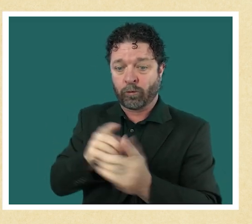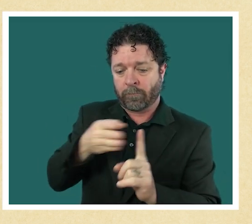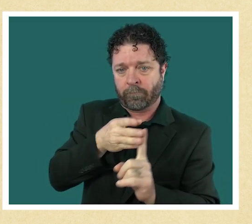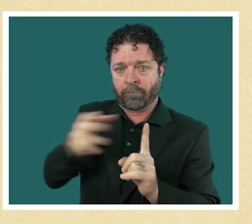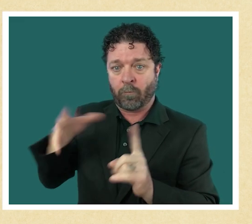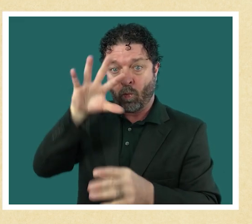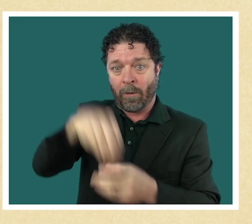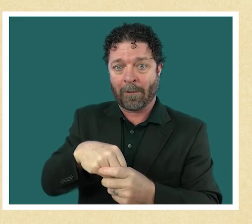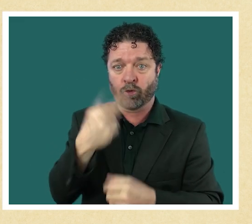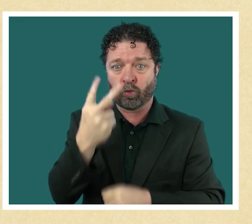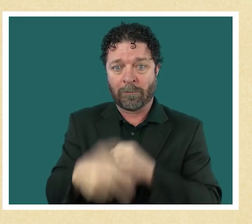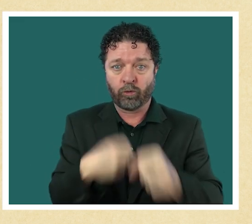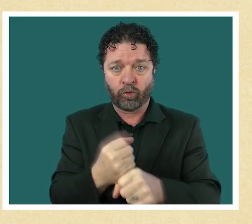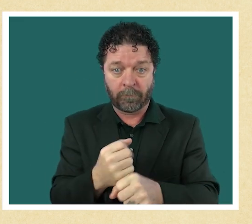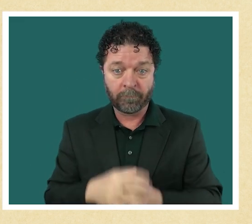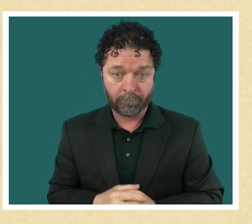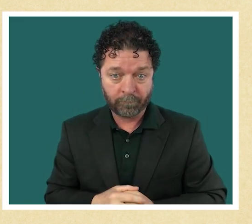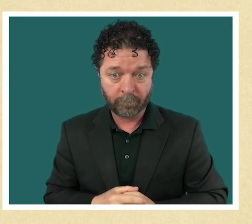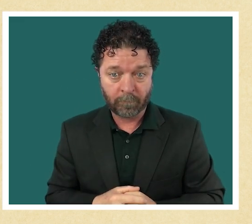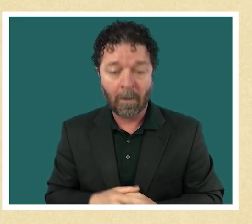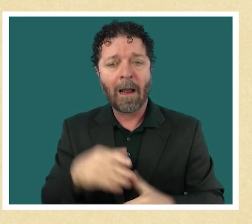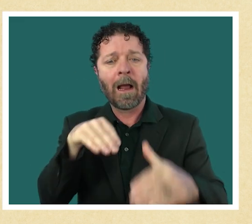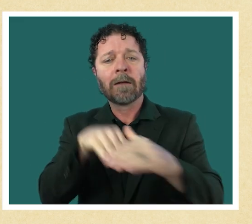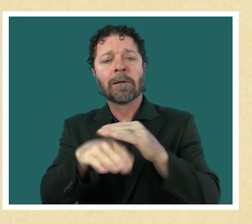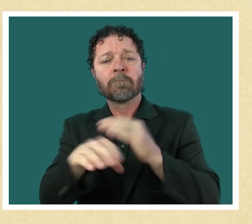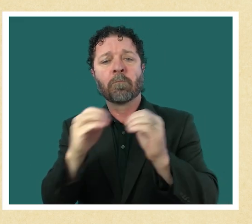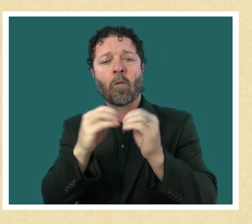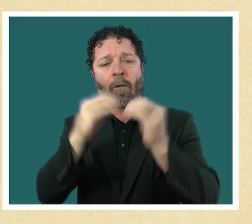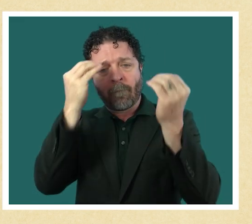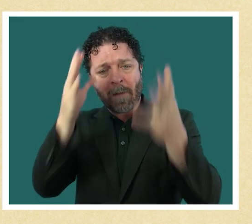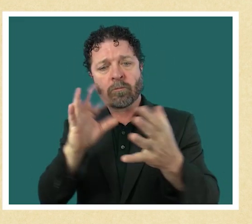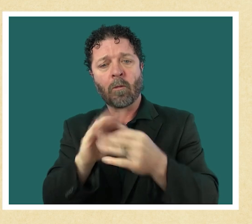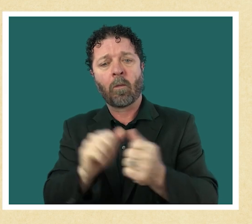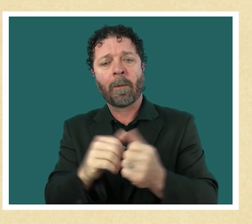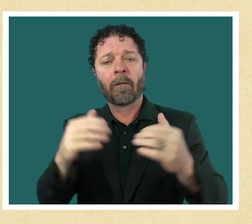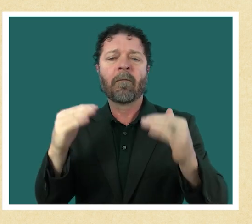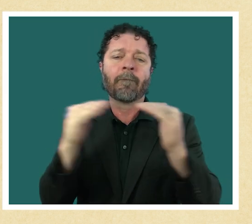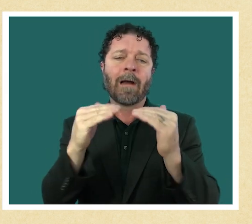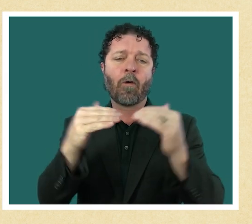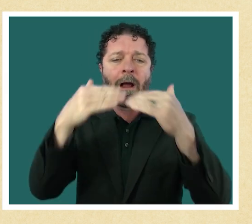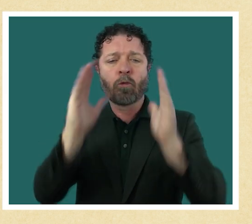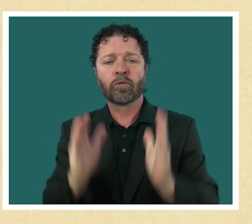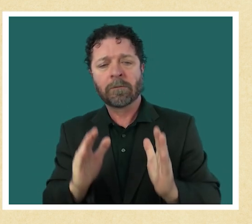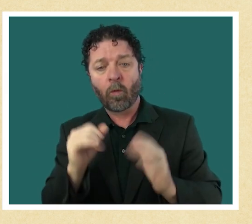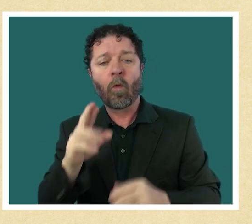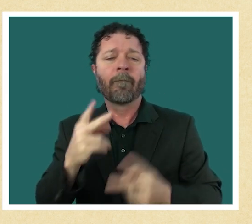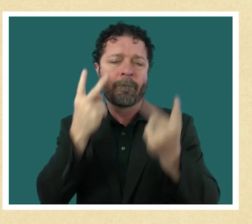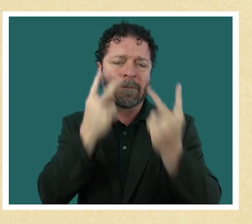To access more information about fair housing rights, visit Disability Rights Arizona's website at